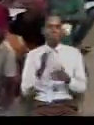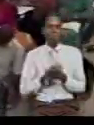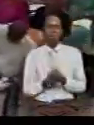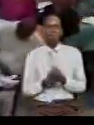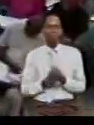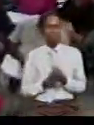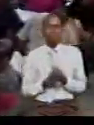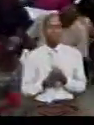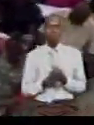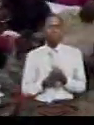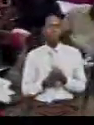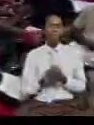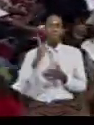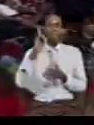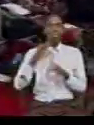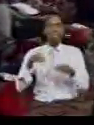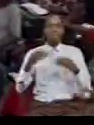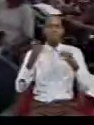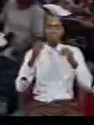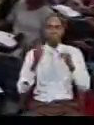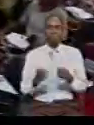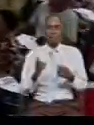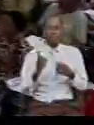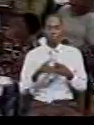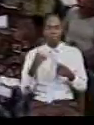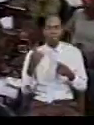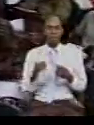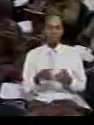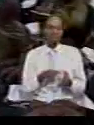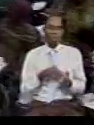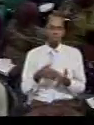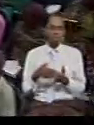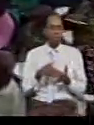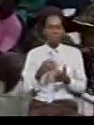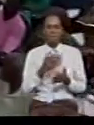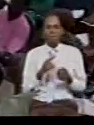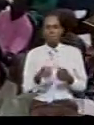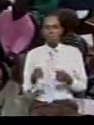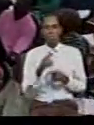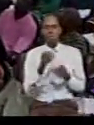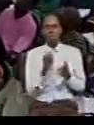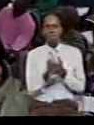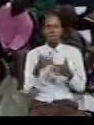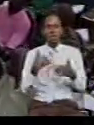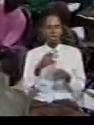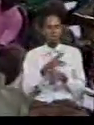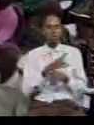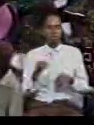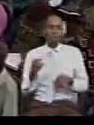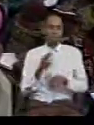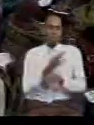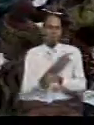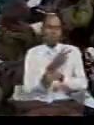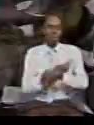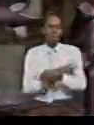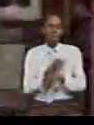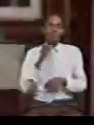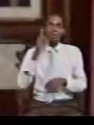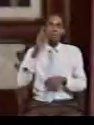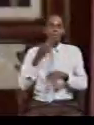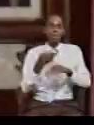He giveth power to the faint, and to them that have no might, he